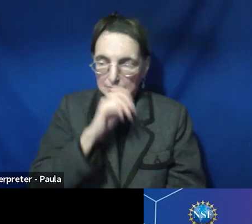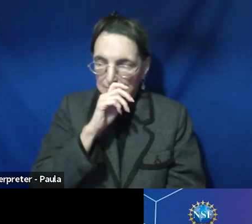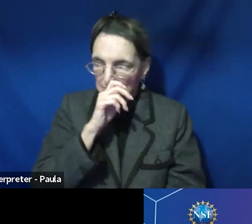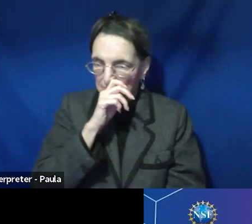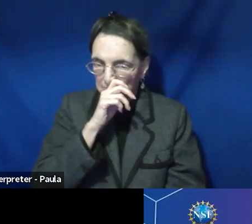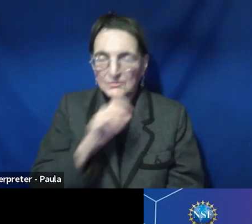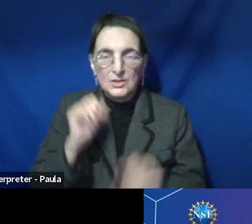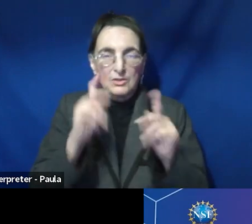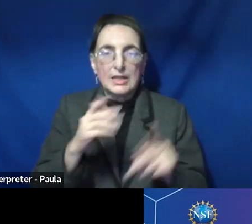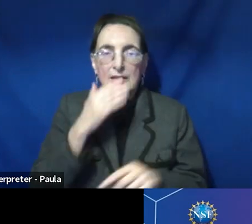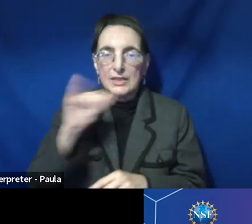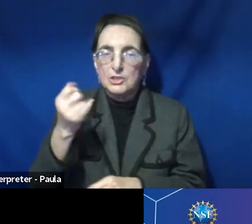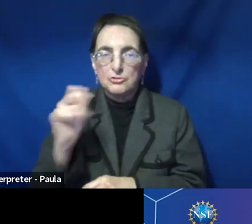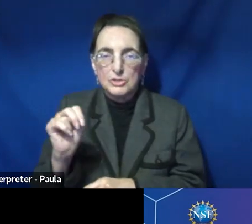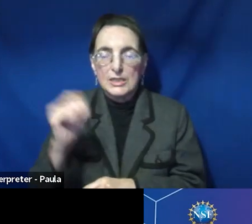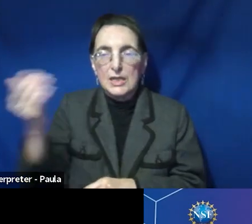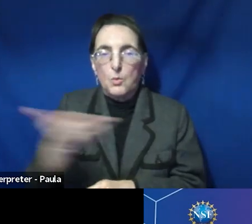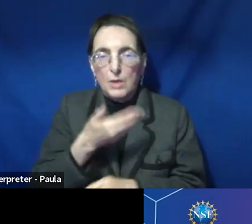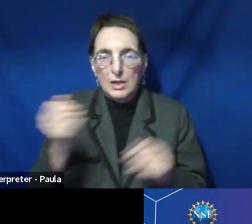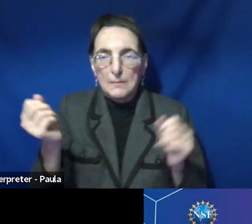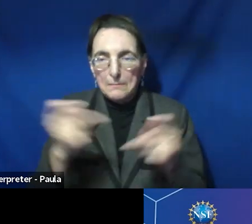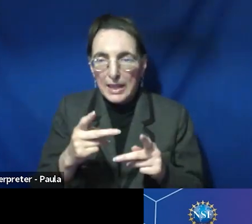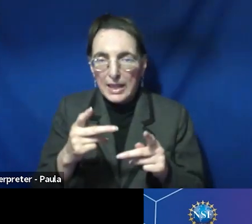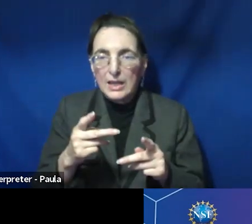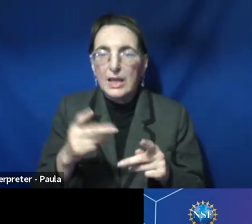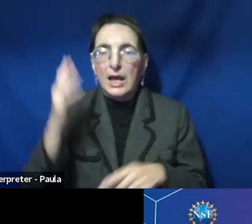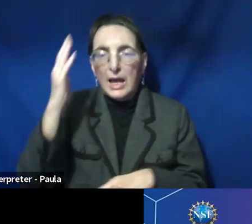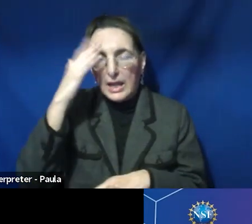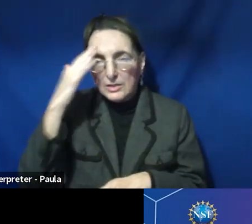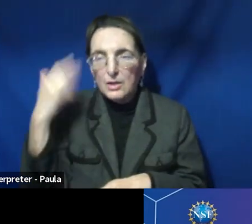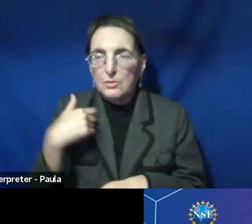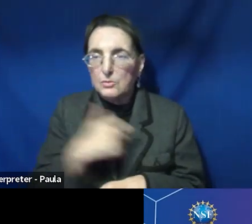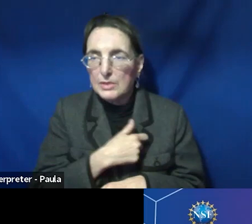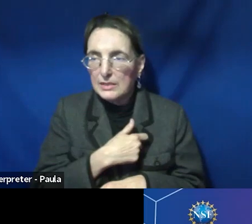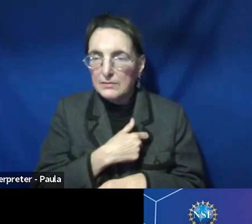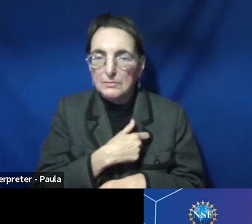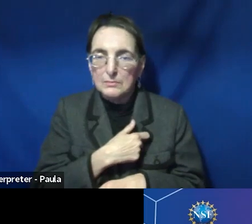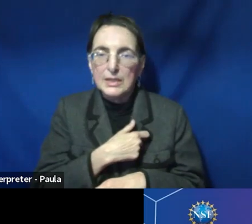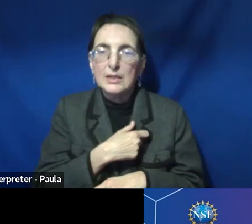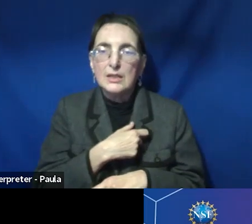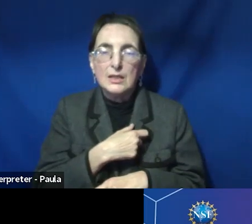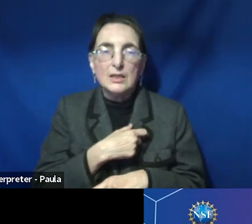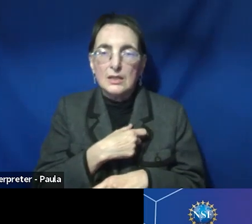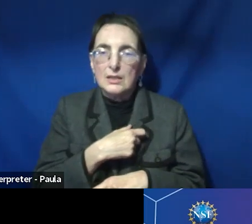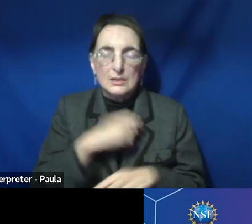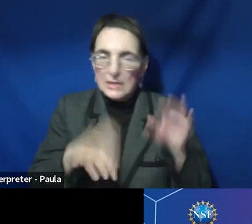Okay, thank you, Jean, and welcome back. And I know we've been furiously